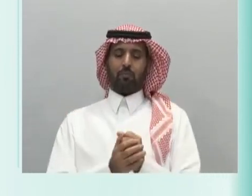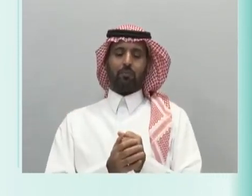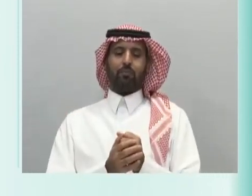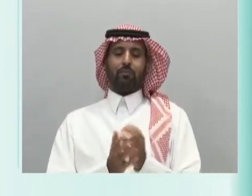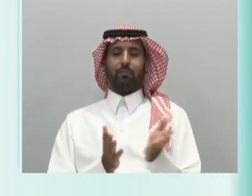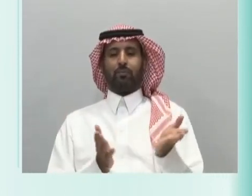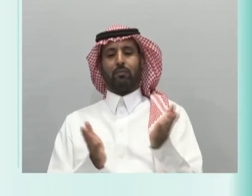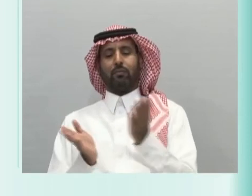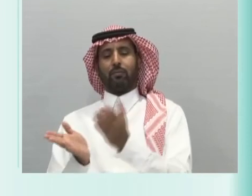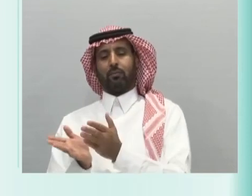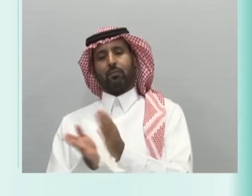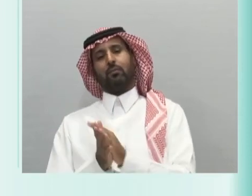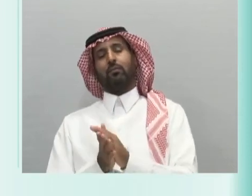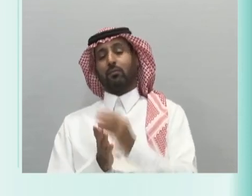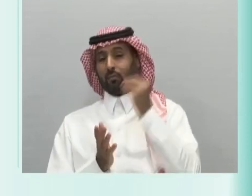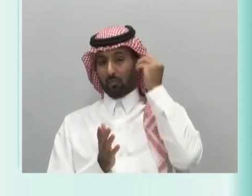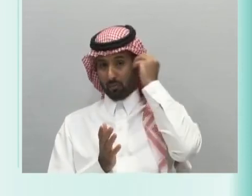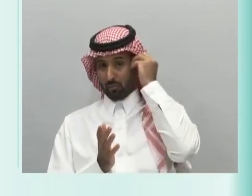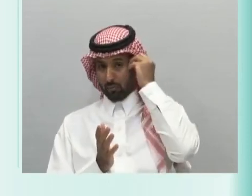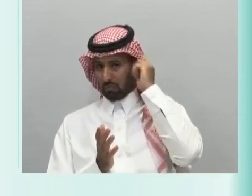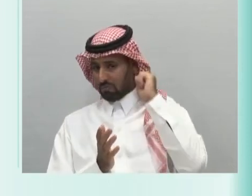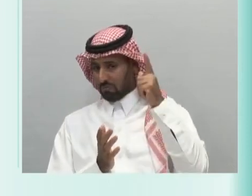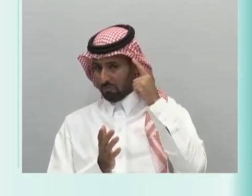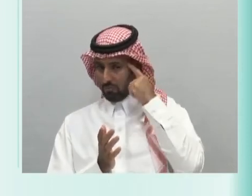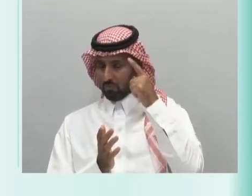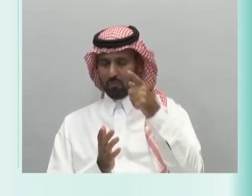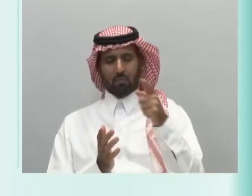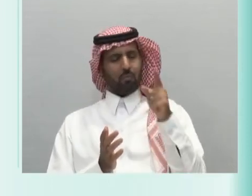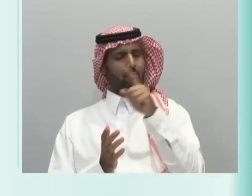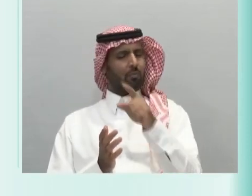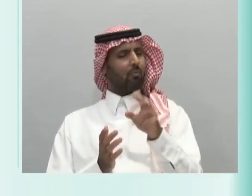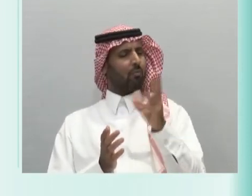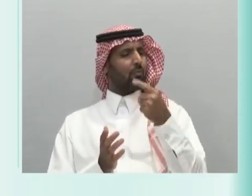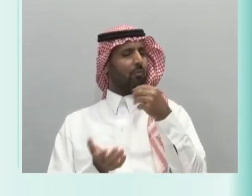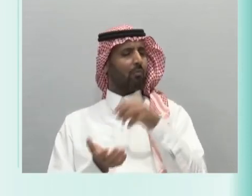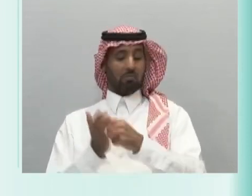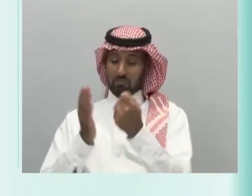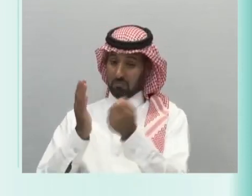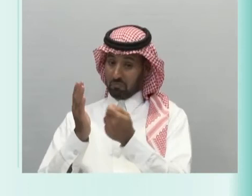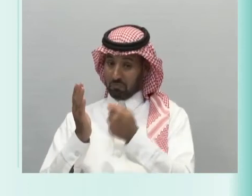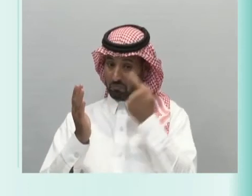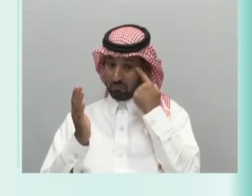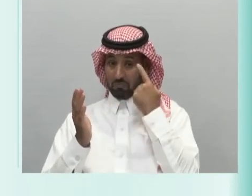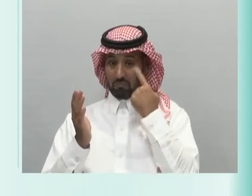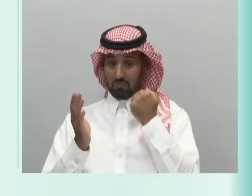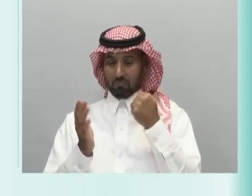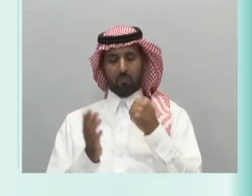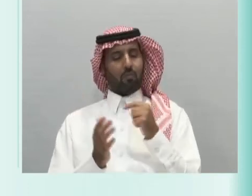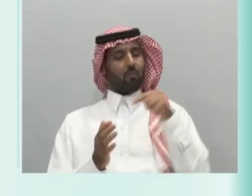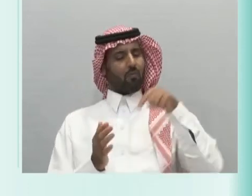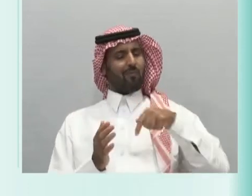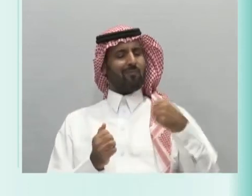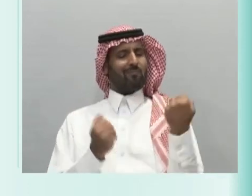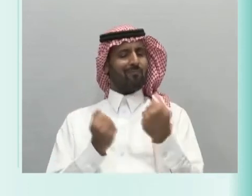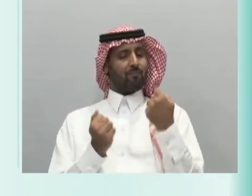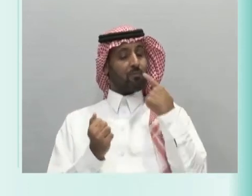we have some comprehension questions also. Where does the writer live for this exercise? He